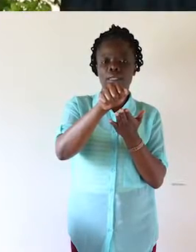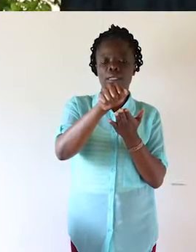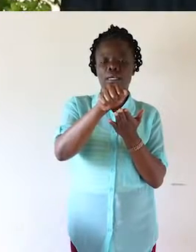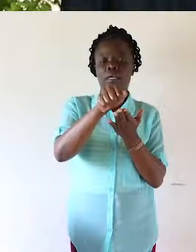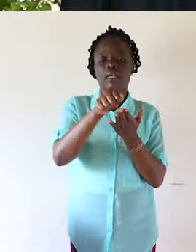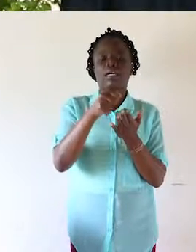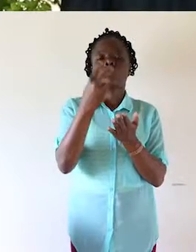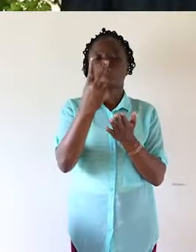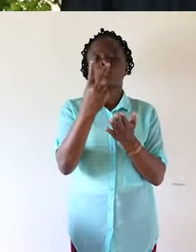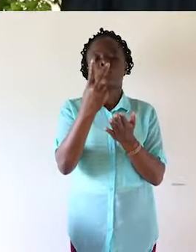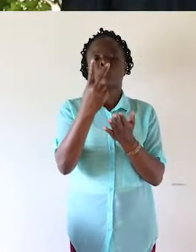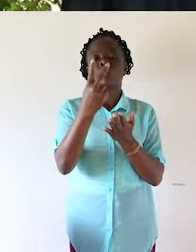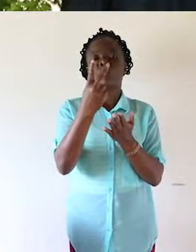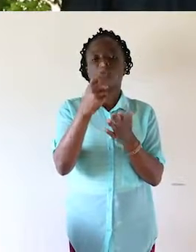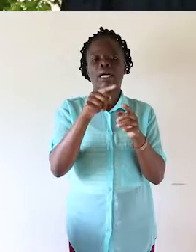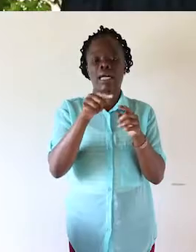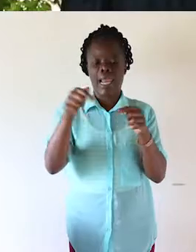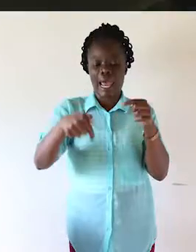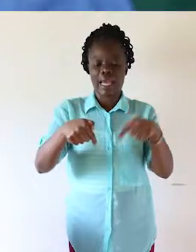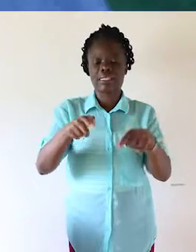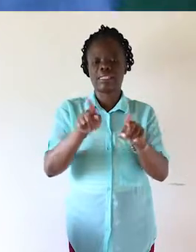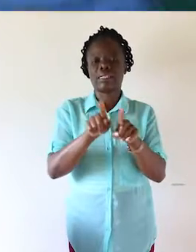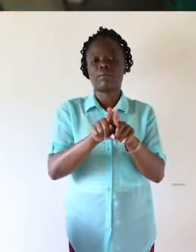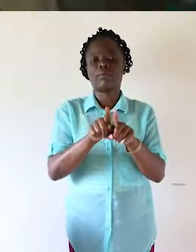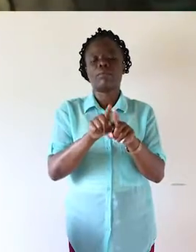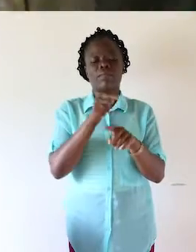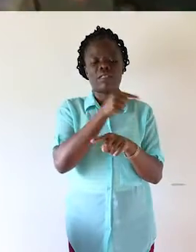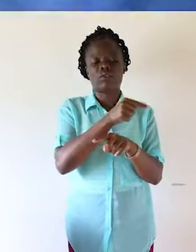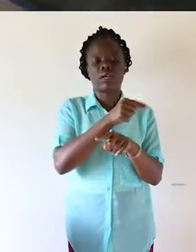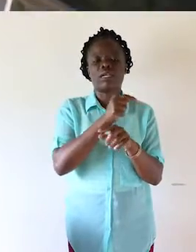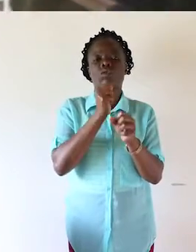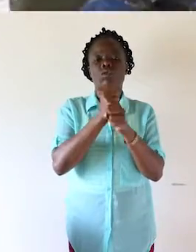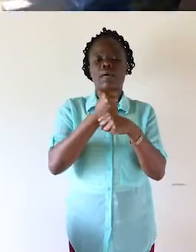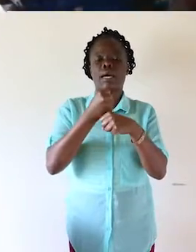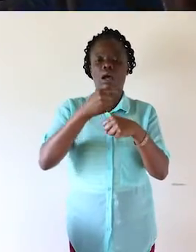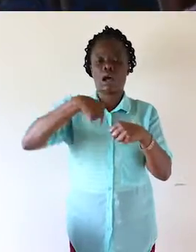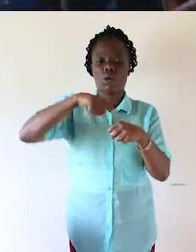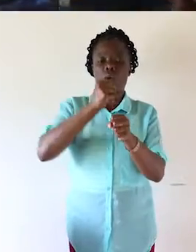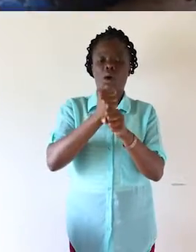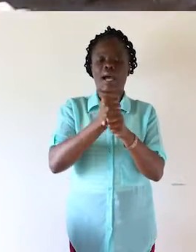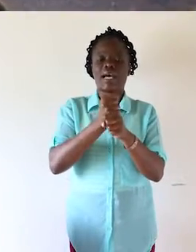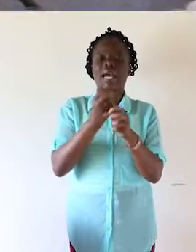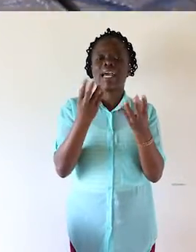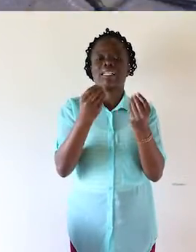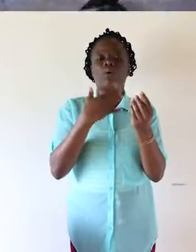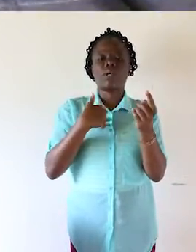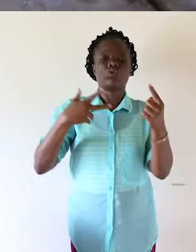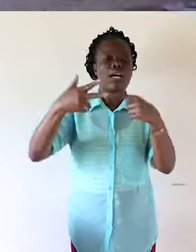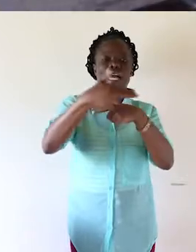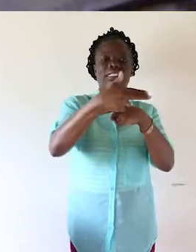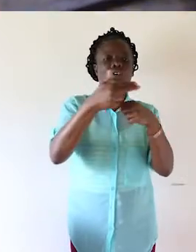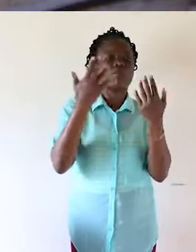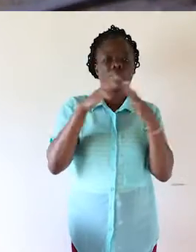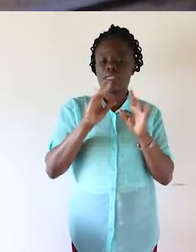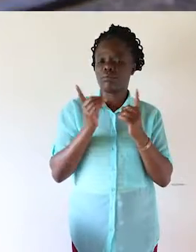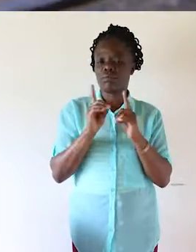a set of 2 legs like this one. To make our work easier, we don't want to cut completely.